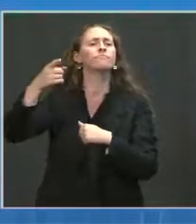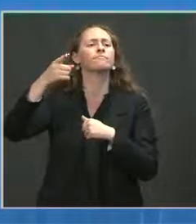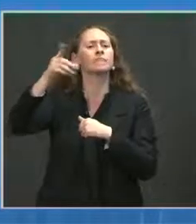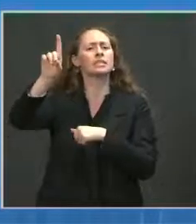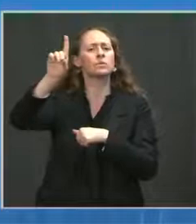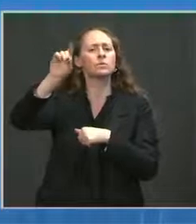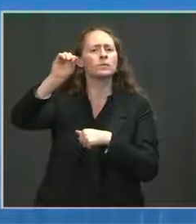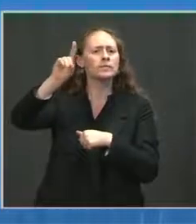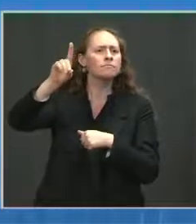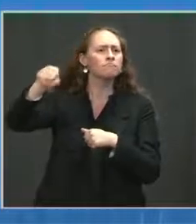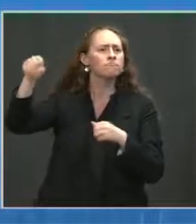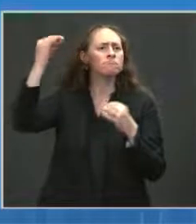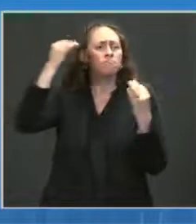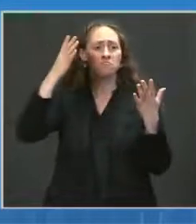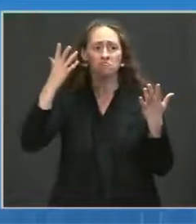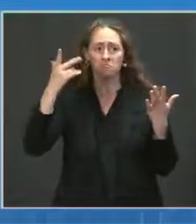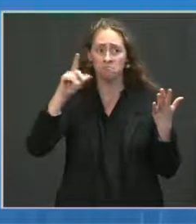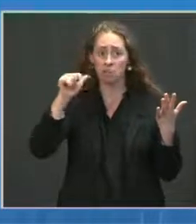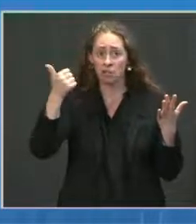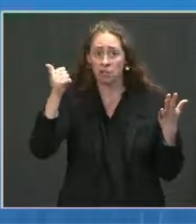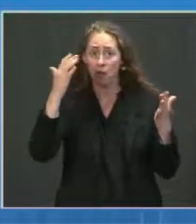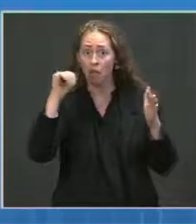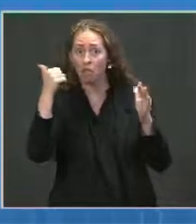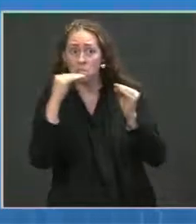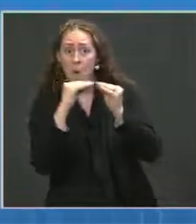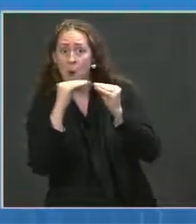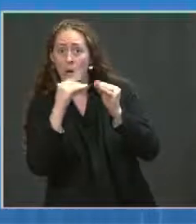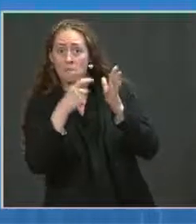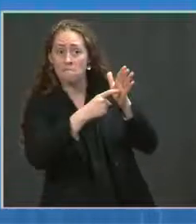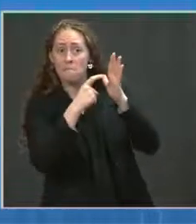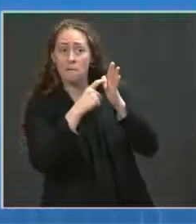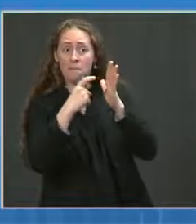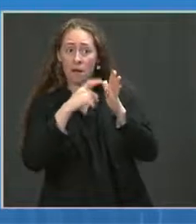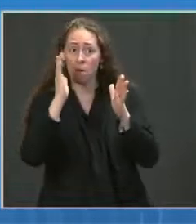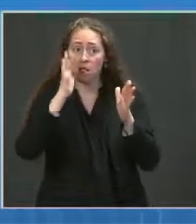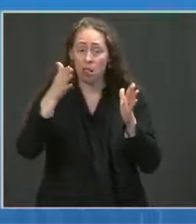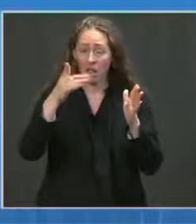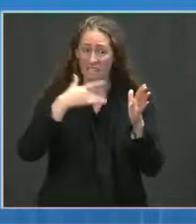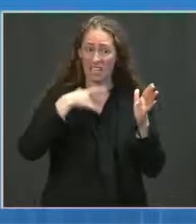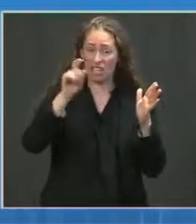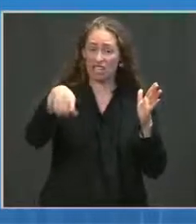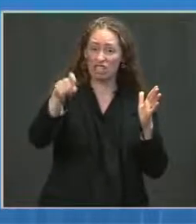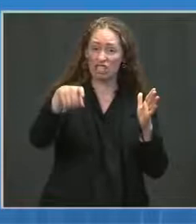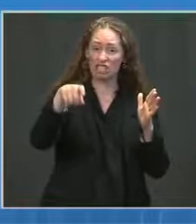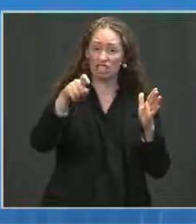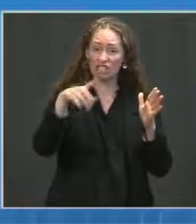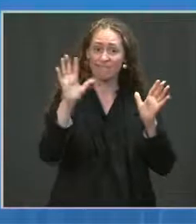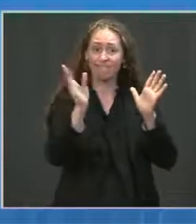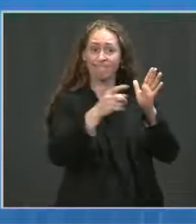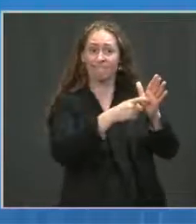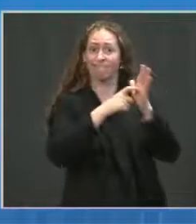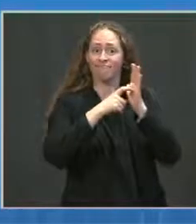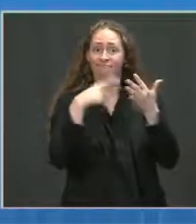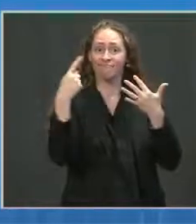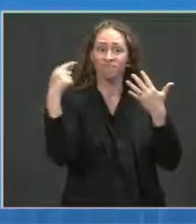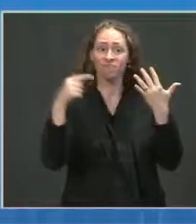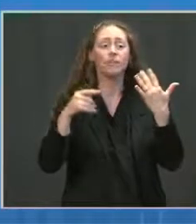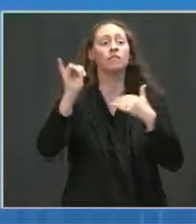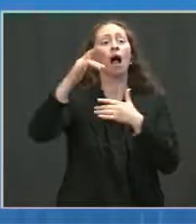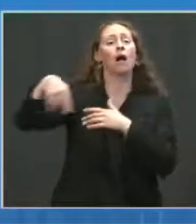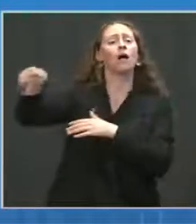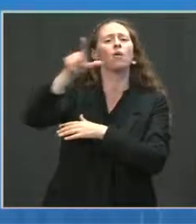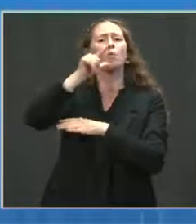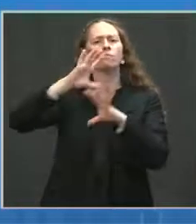more requirements coming? Do you think that there should be more requirements coming? And can you respond broadly to the impression that you are playing